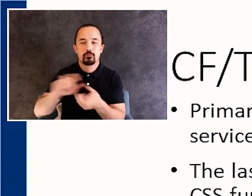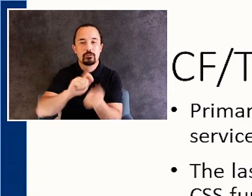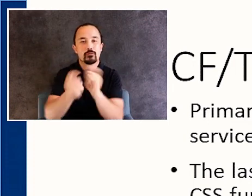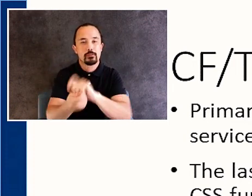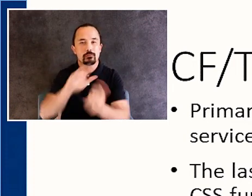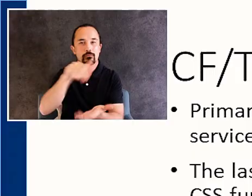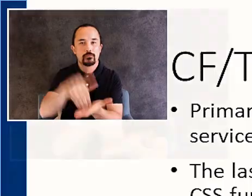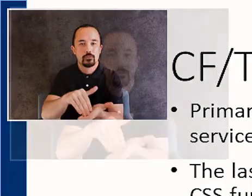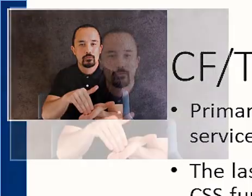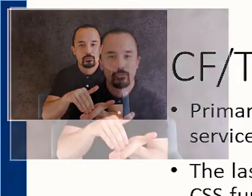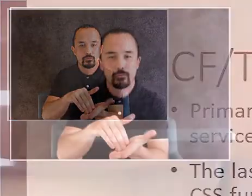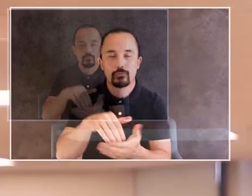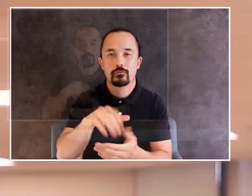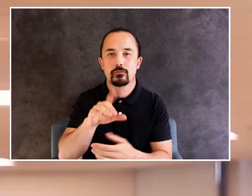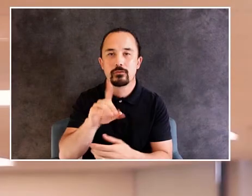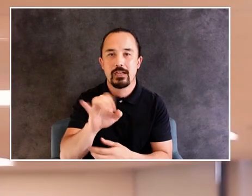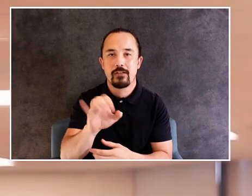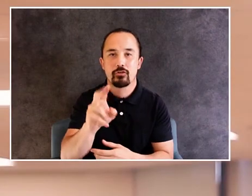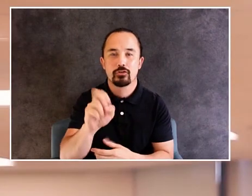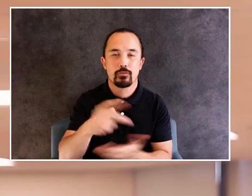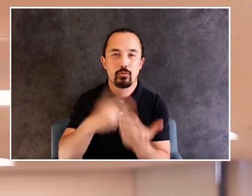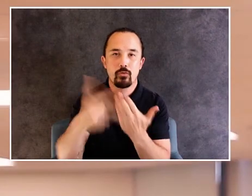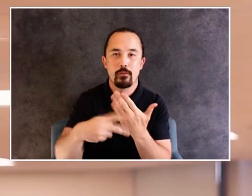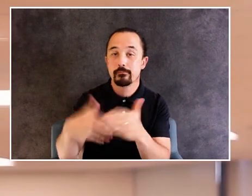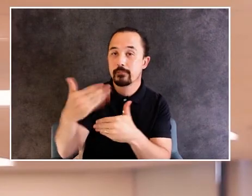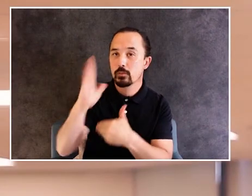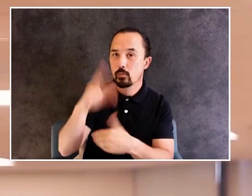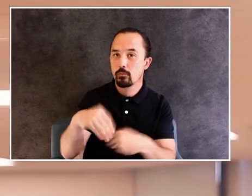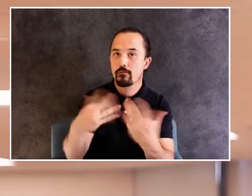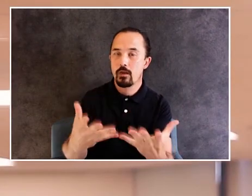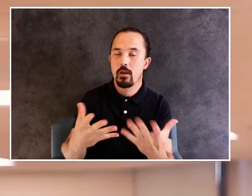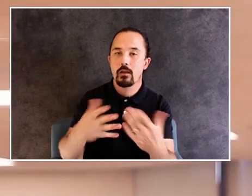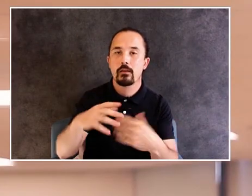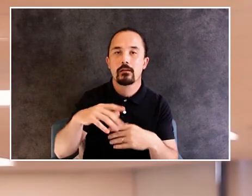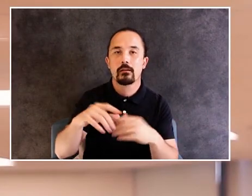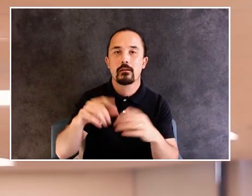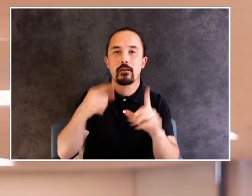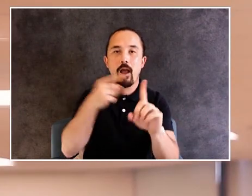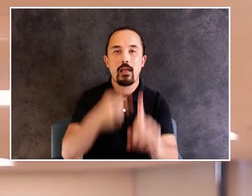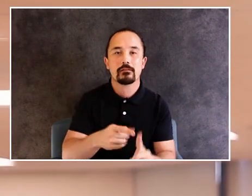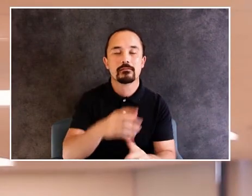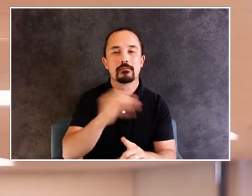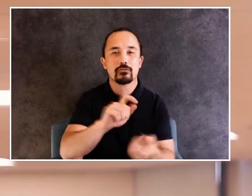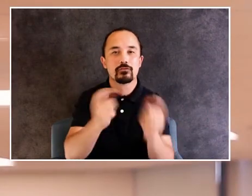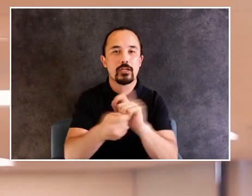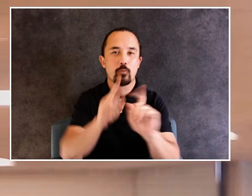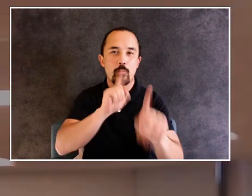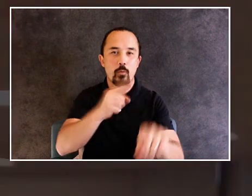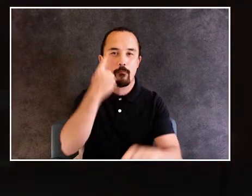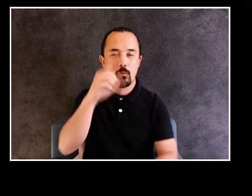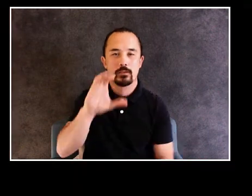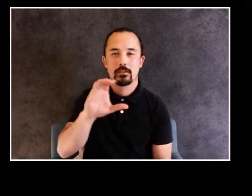program. Next, I'll provide the highlights and changes report for the CSS work plan.